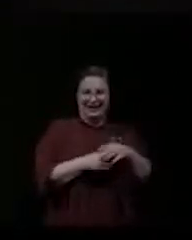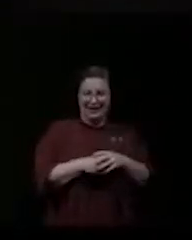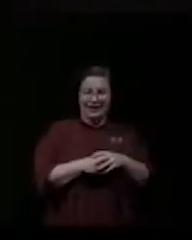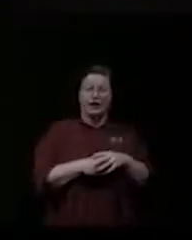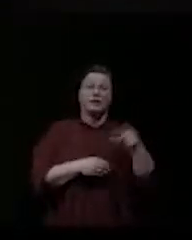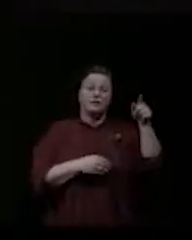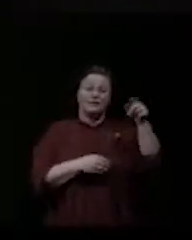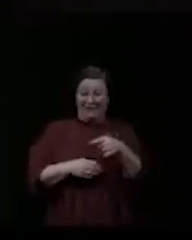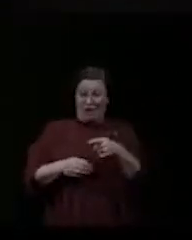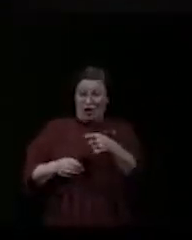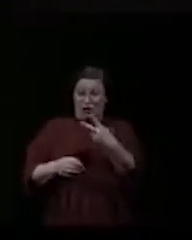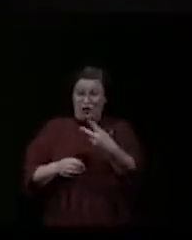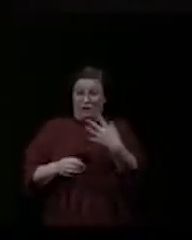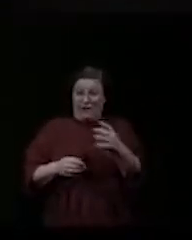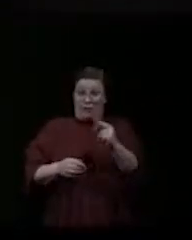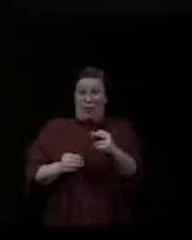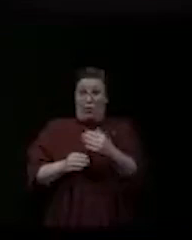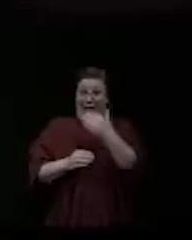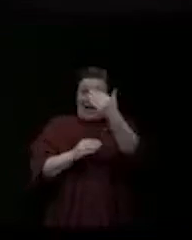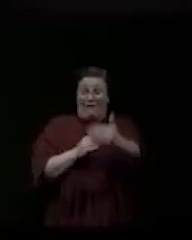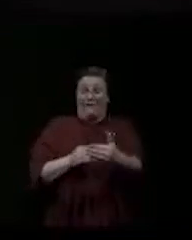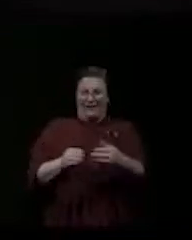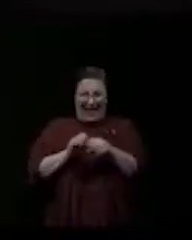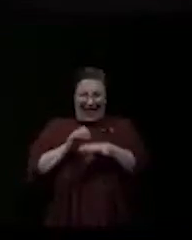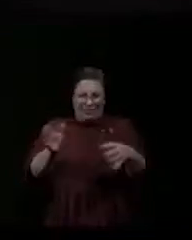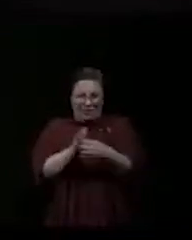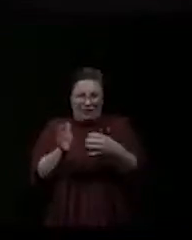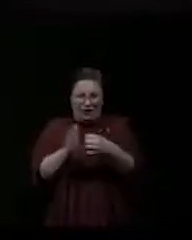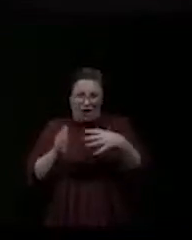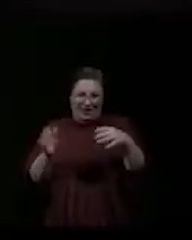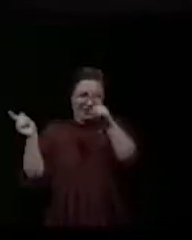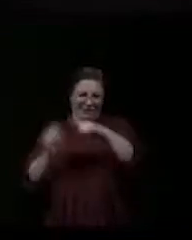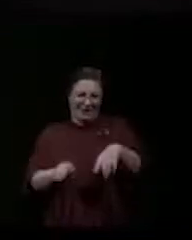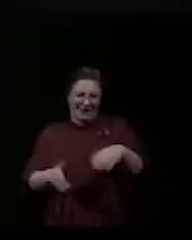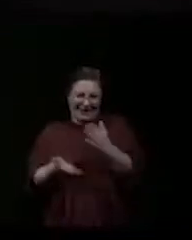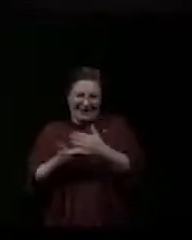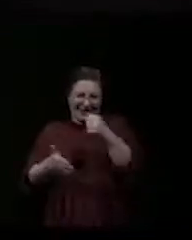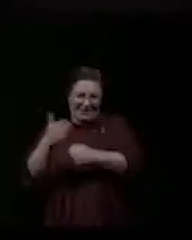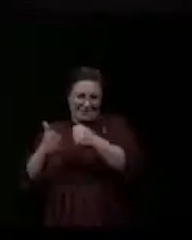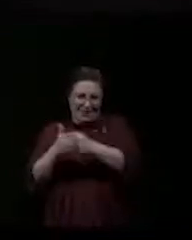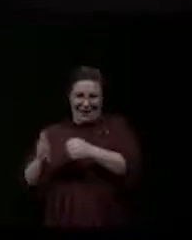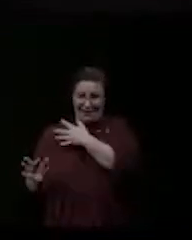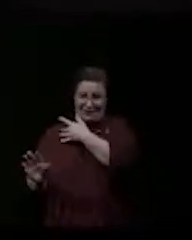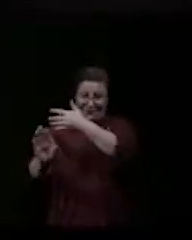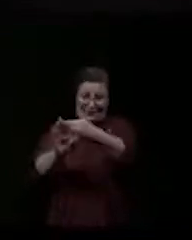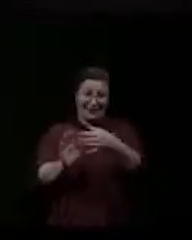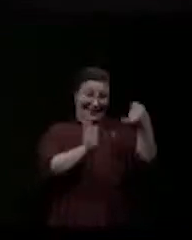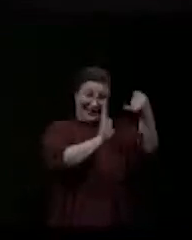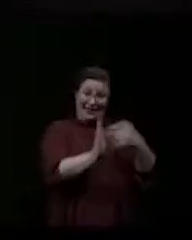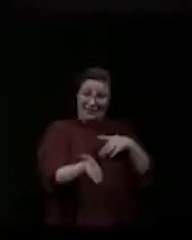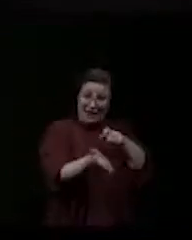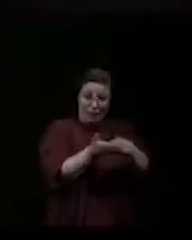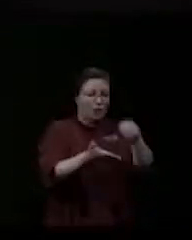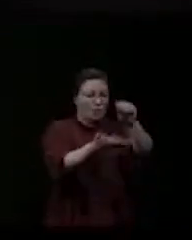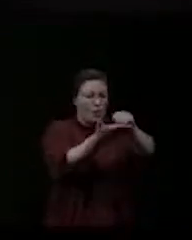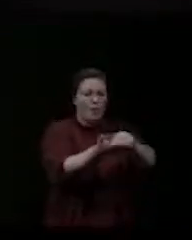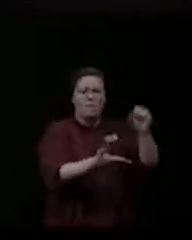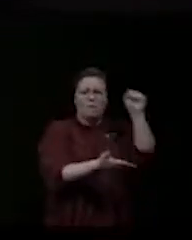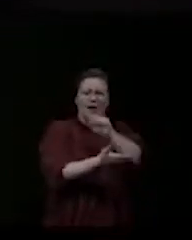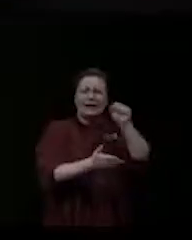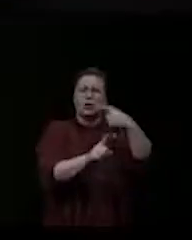25th anniversary of the Human Rights Defenders Declaration was full of success stories of how human